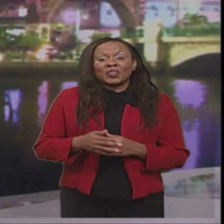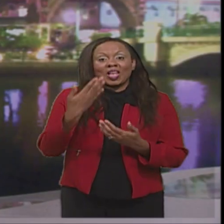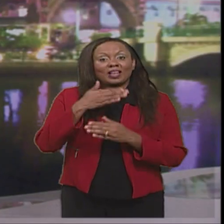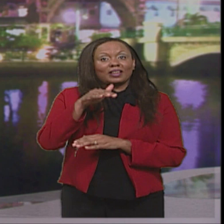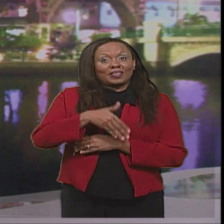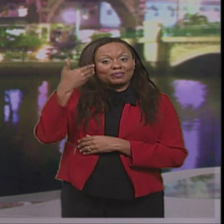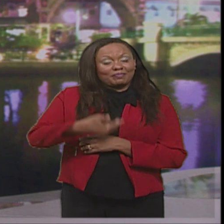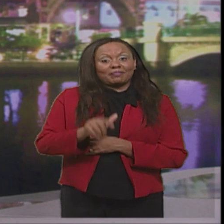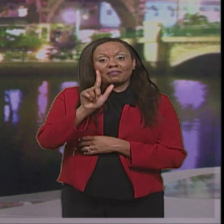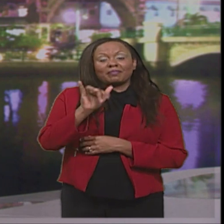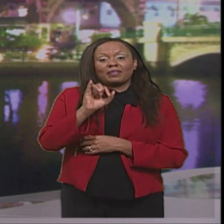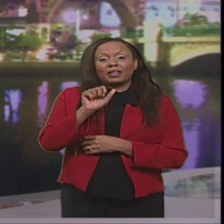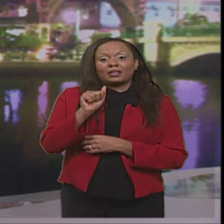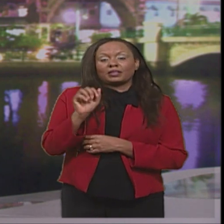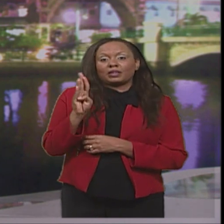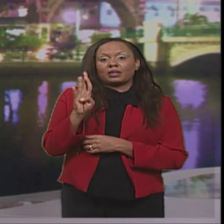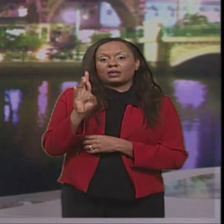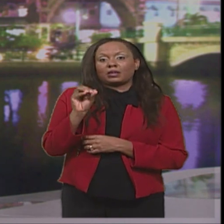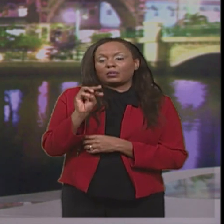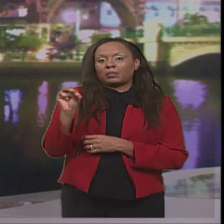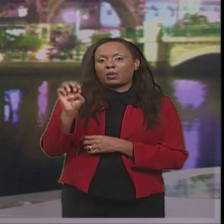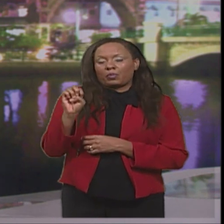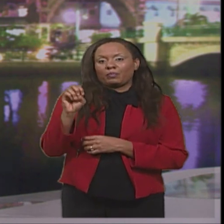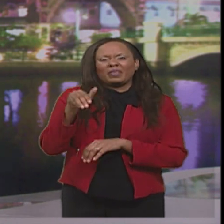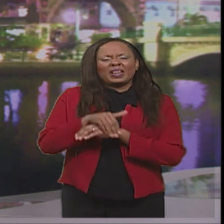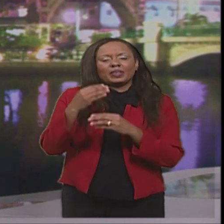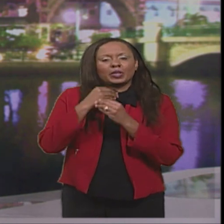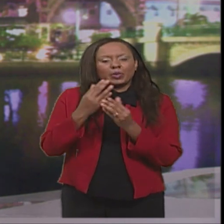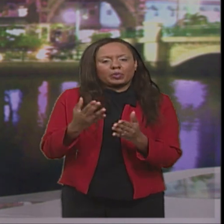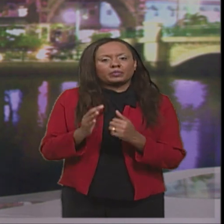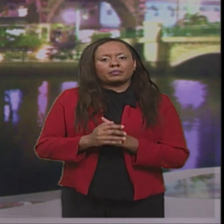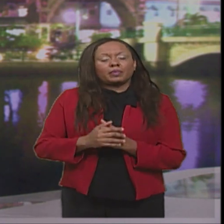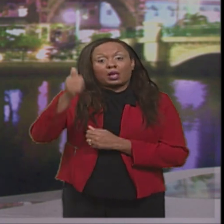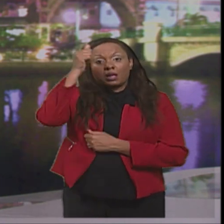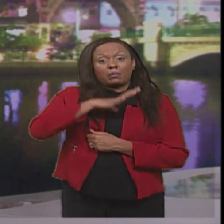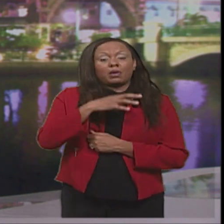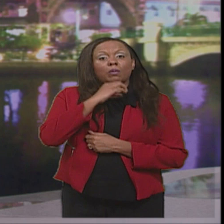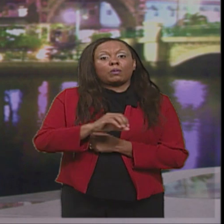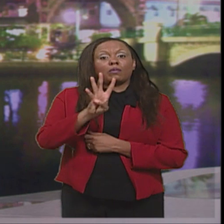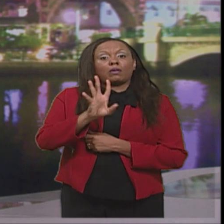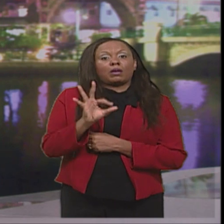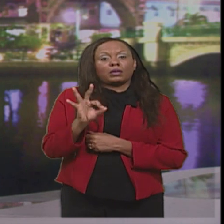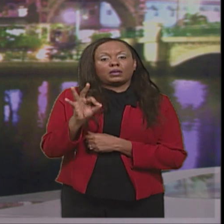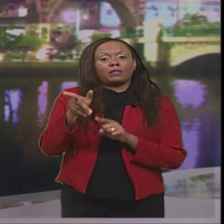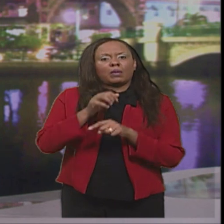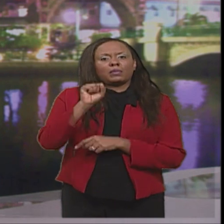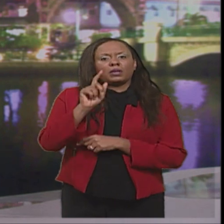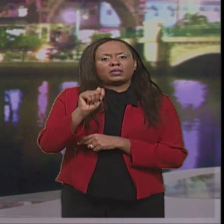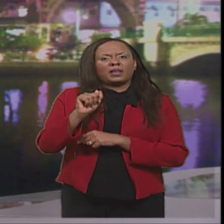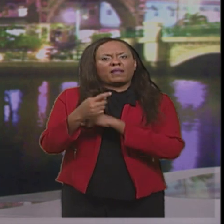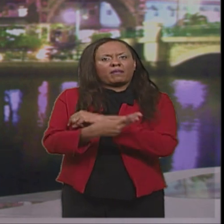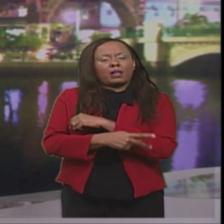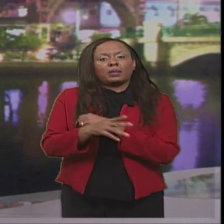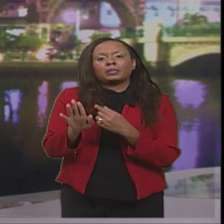Good evening, I'm Lisa Broom with the CBC Evening News. And our top story tonight, a 49-year-old St. Philip man is the